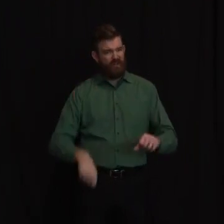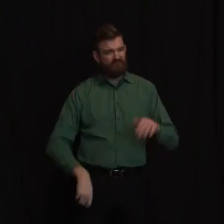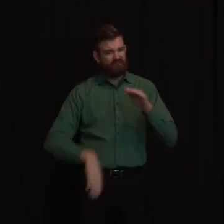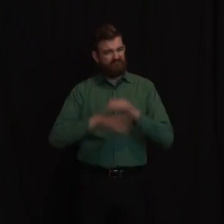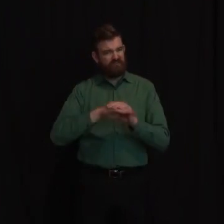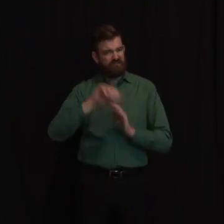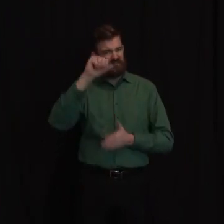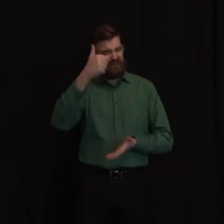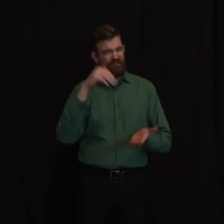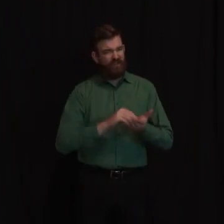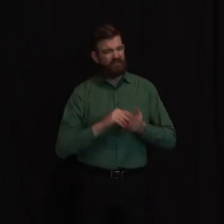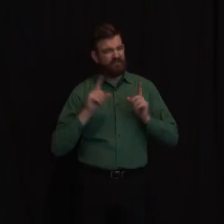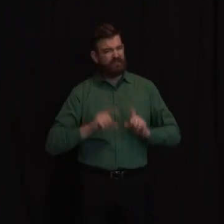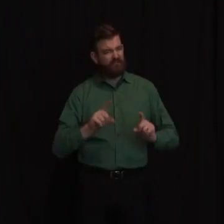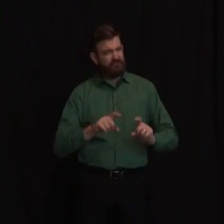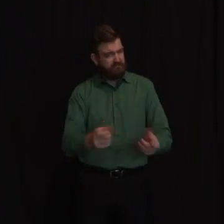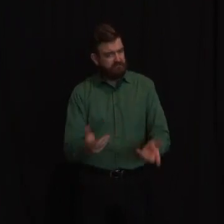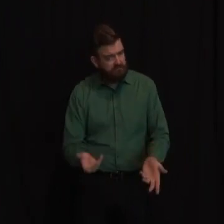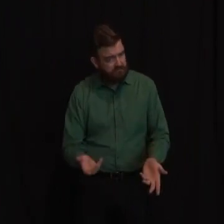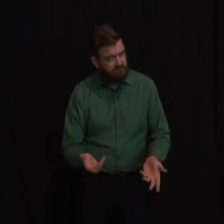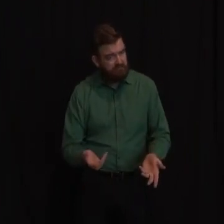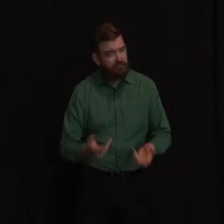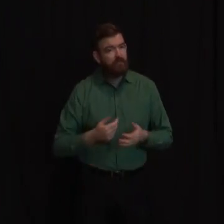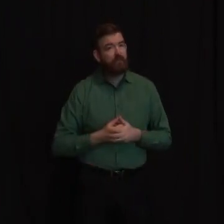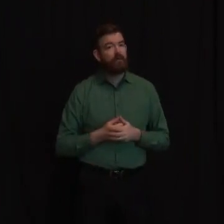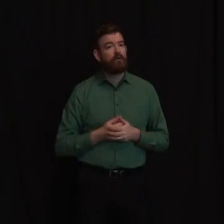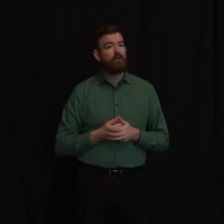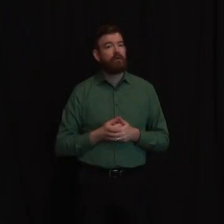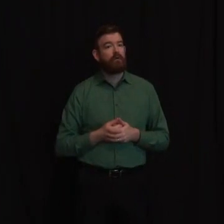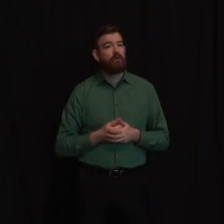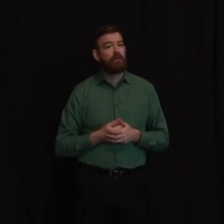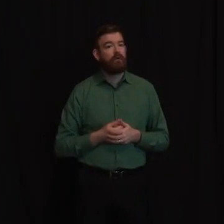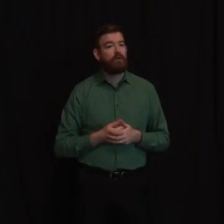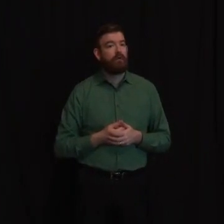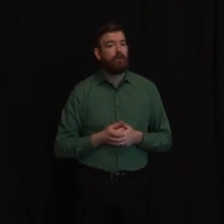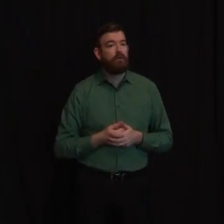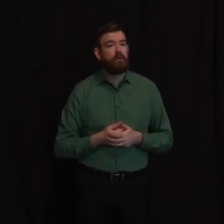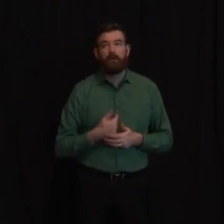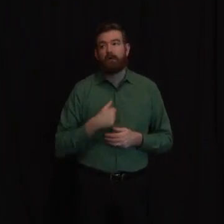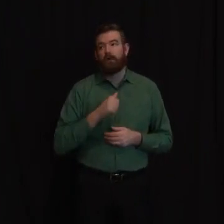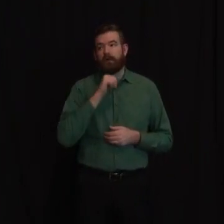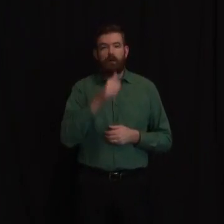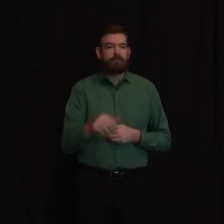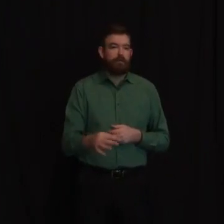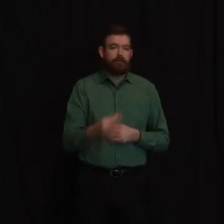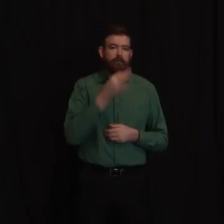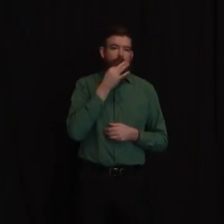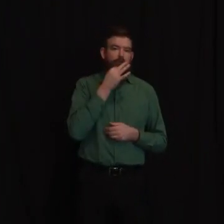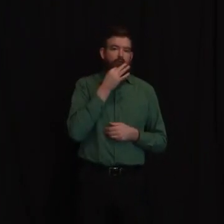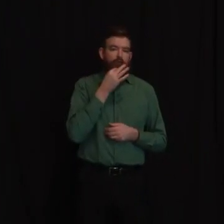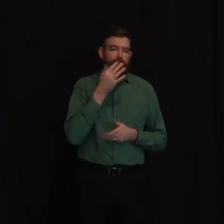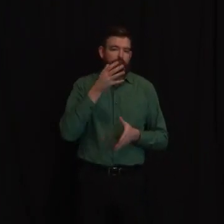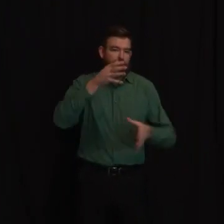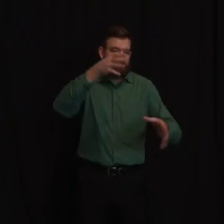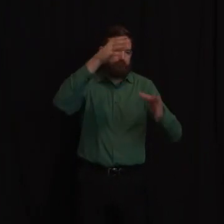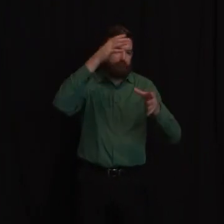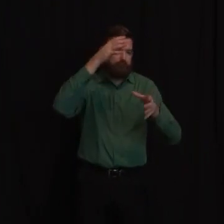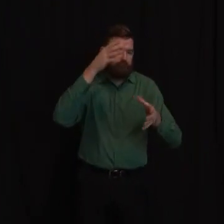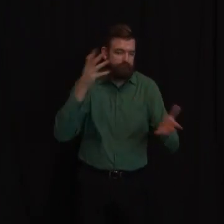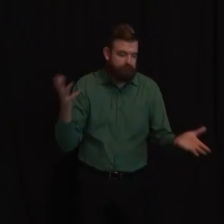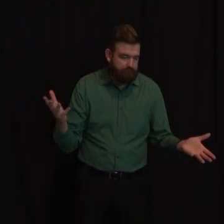configuration. And so I'm not going to be the one, I'm not a medical expert to tell you what the lower baseline is. I would say this,